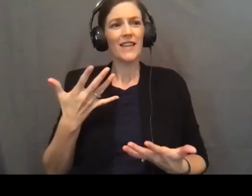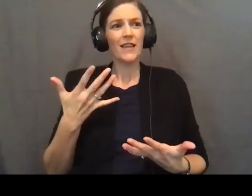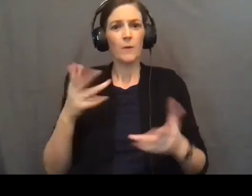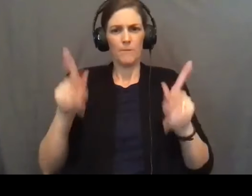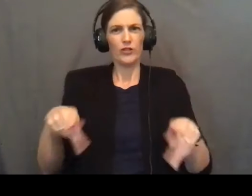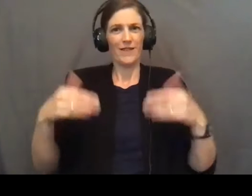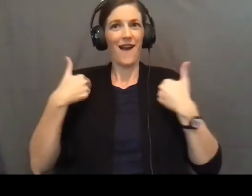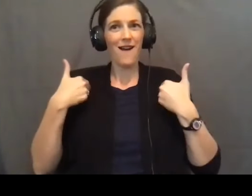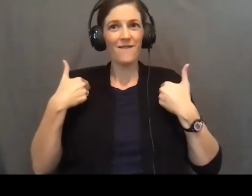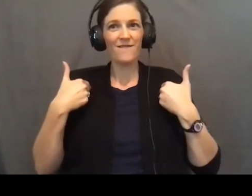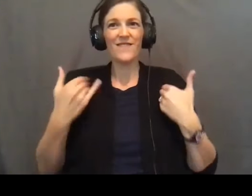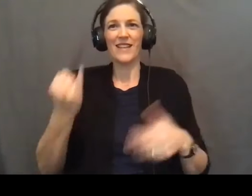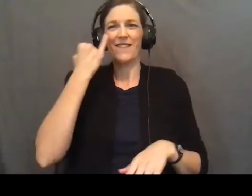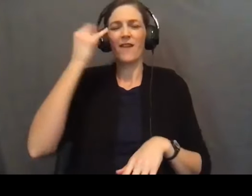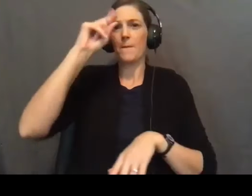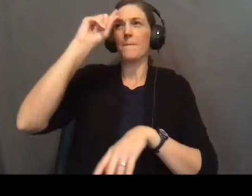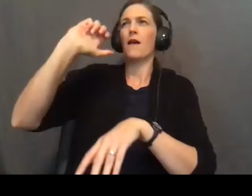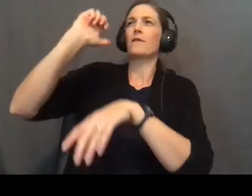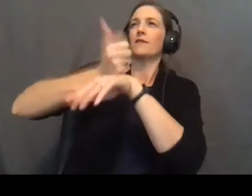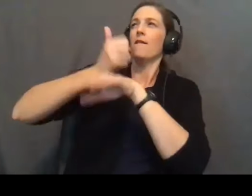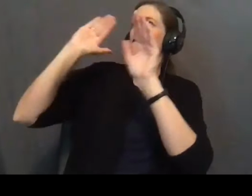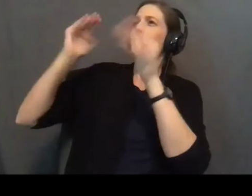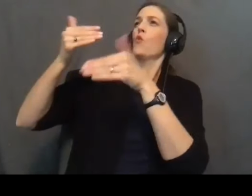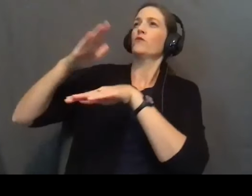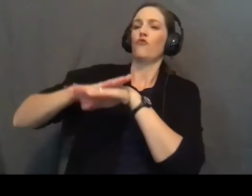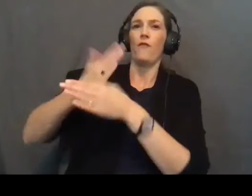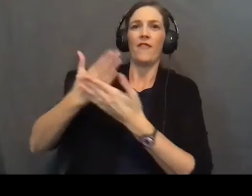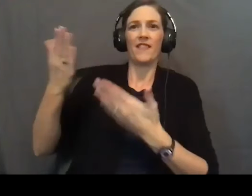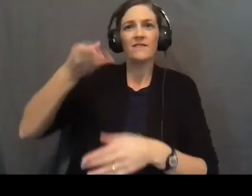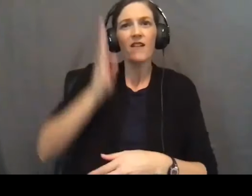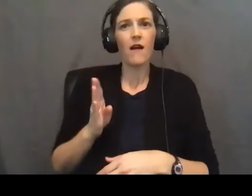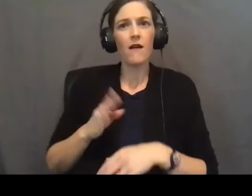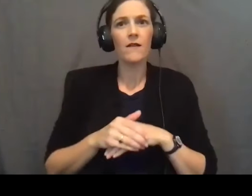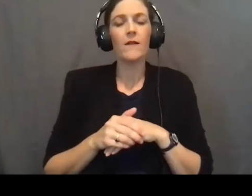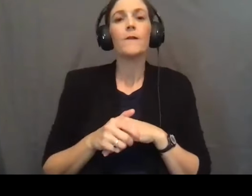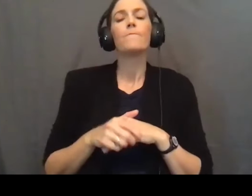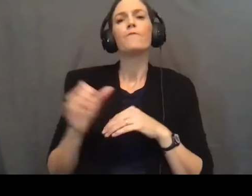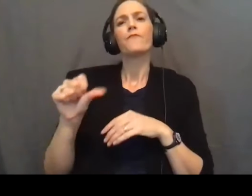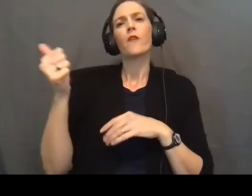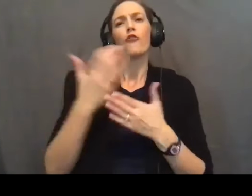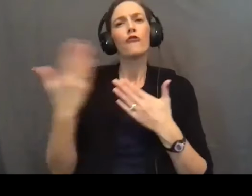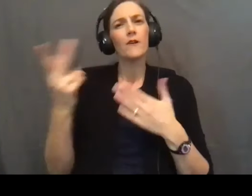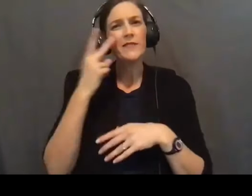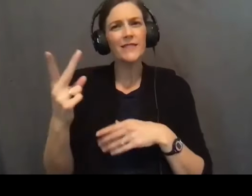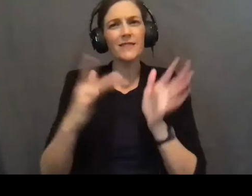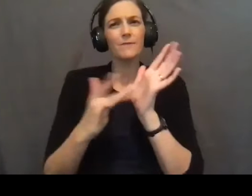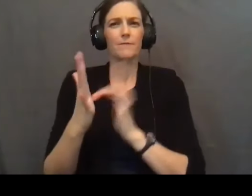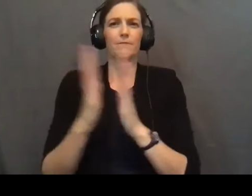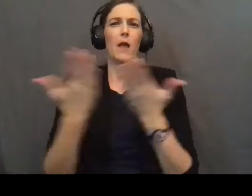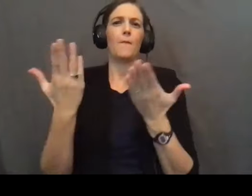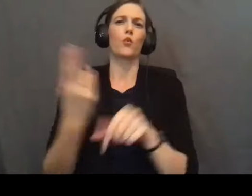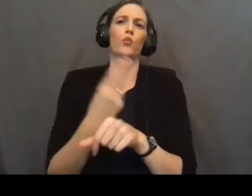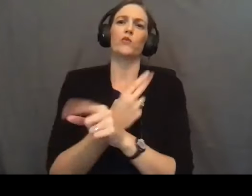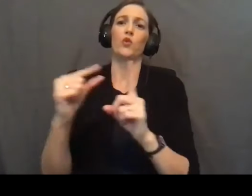when their mindset is focused on the things of God. The other thing we see is that the Bible uses the word joy